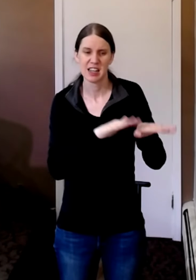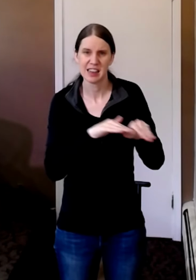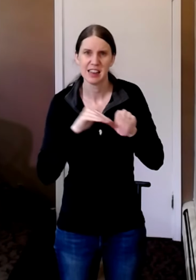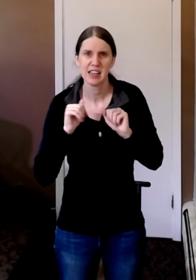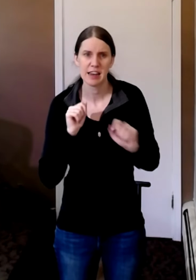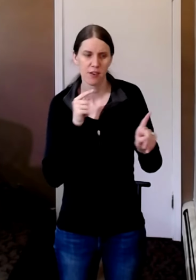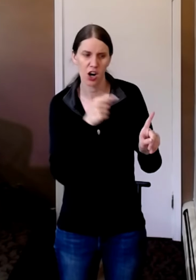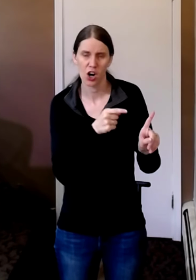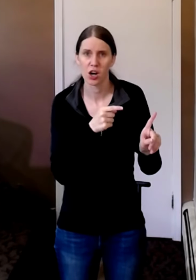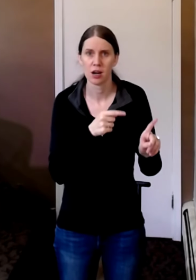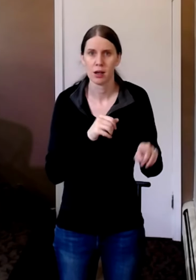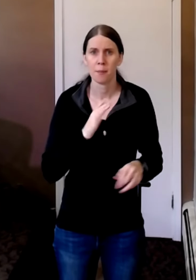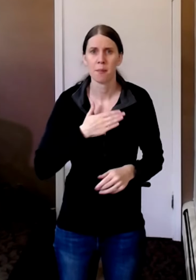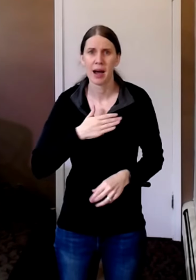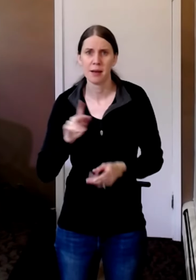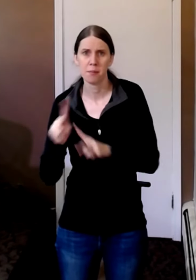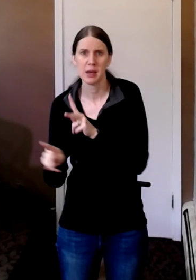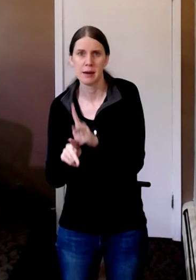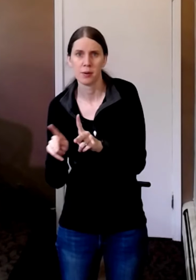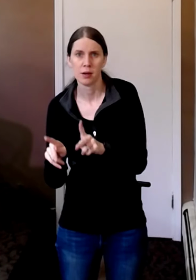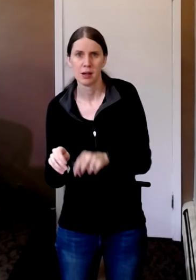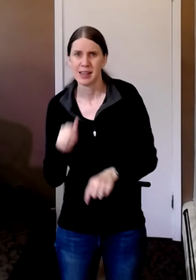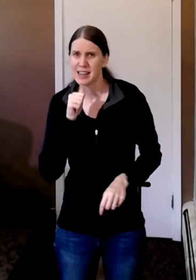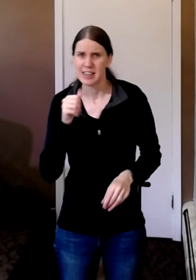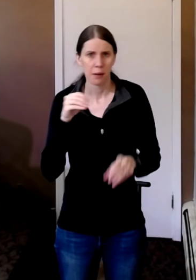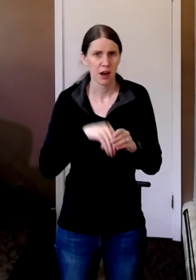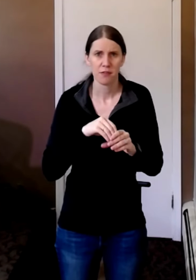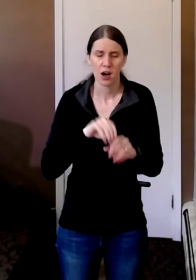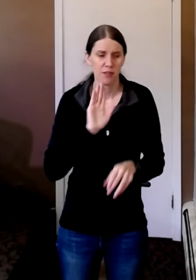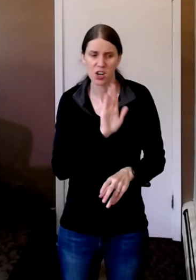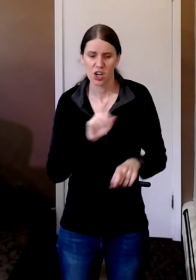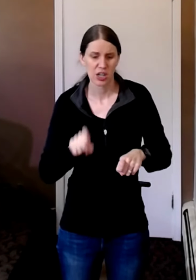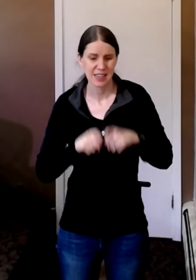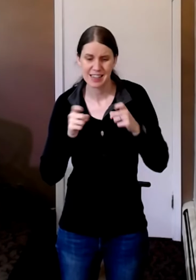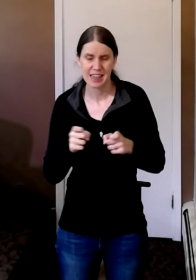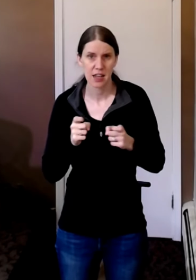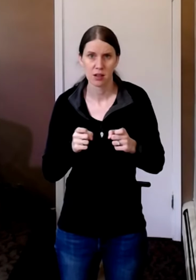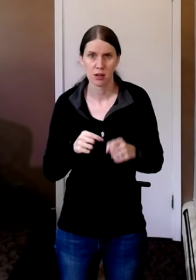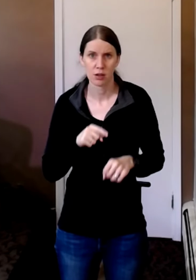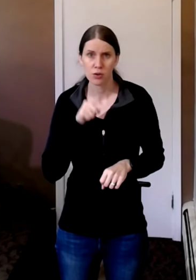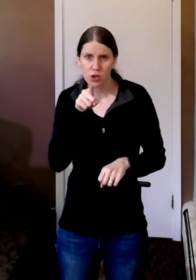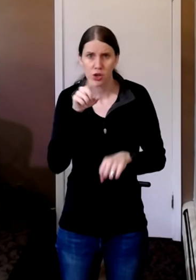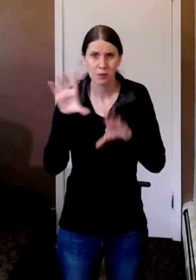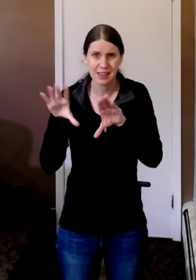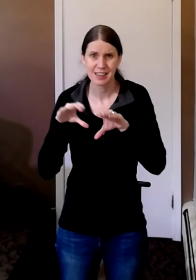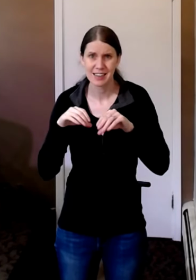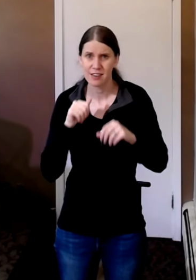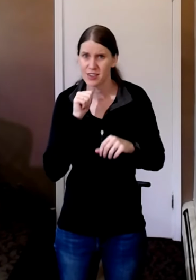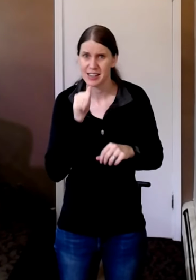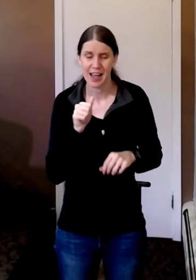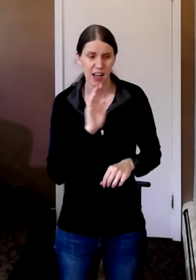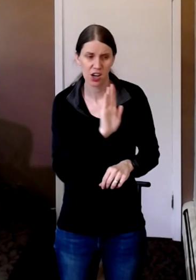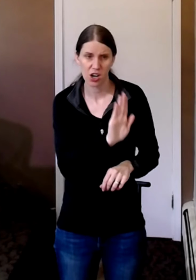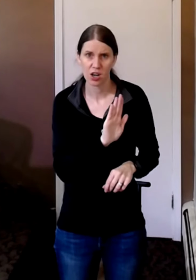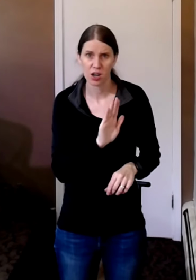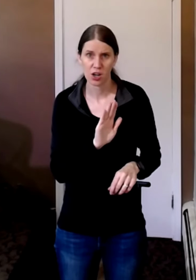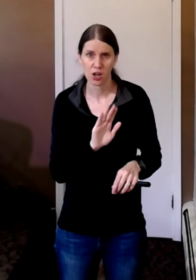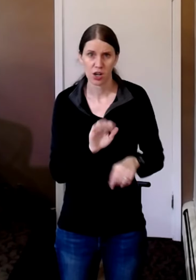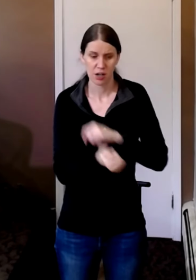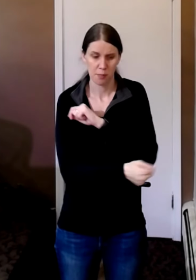my people, that ye be not partakers of her sins, that ye receive not of her plagues.